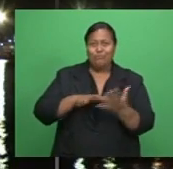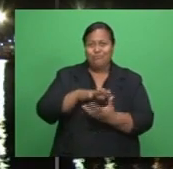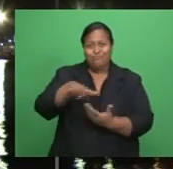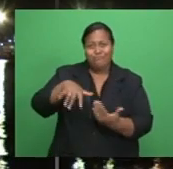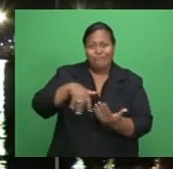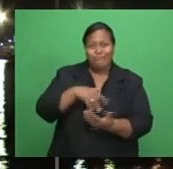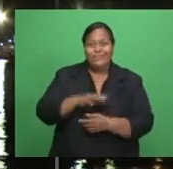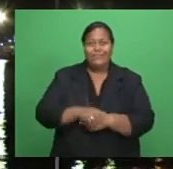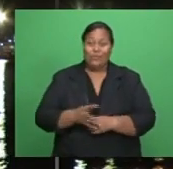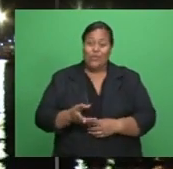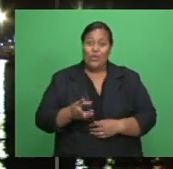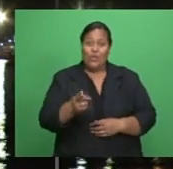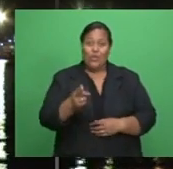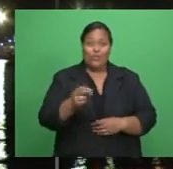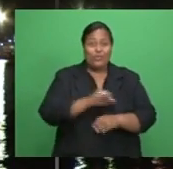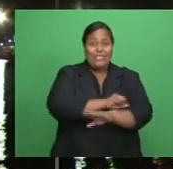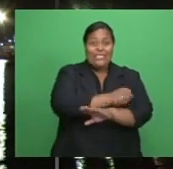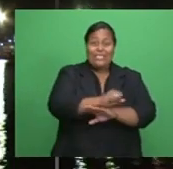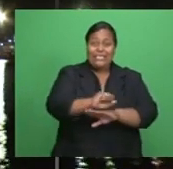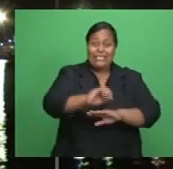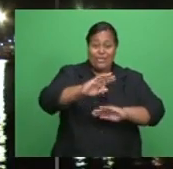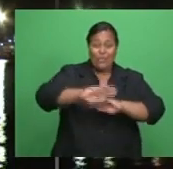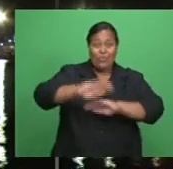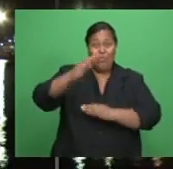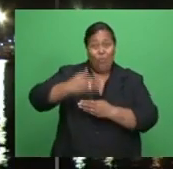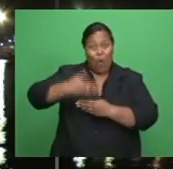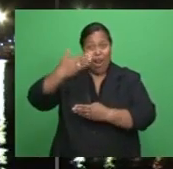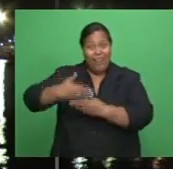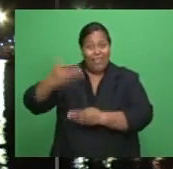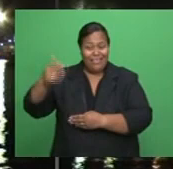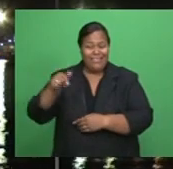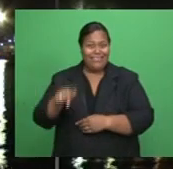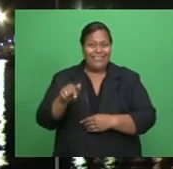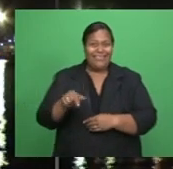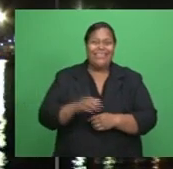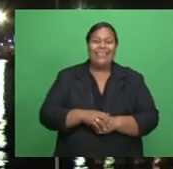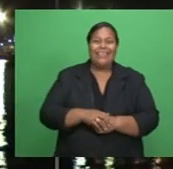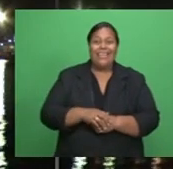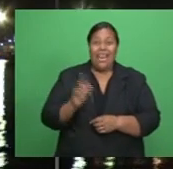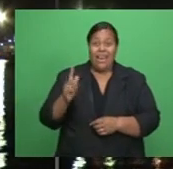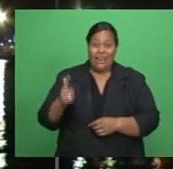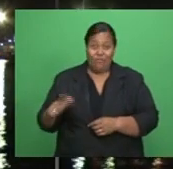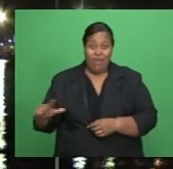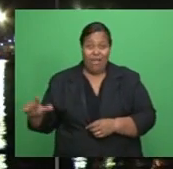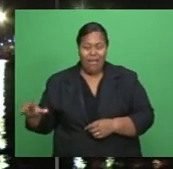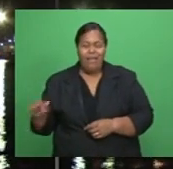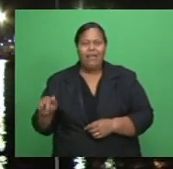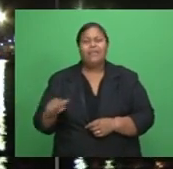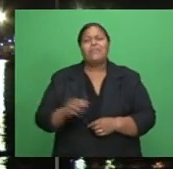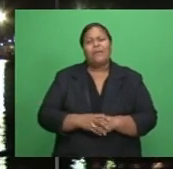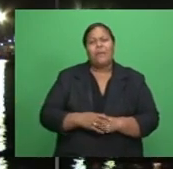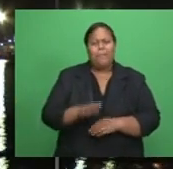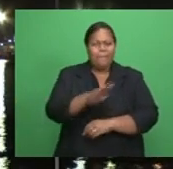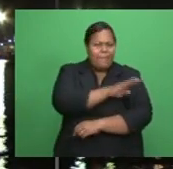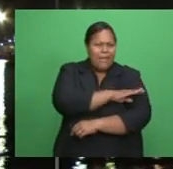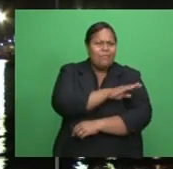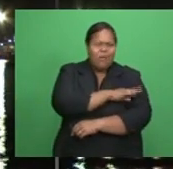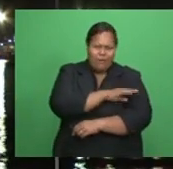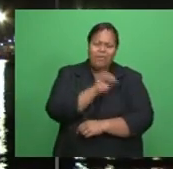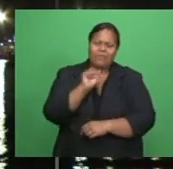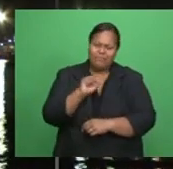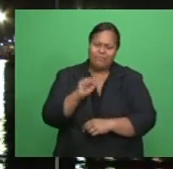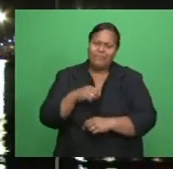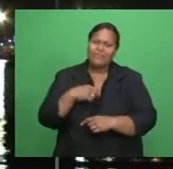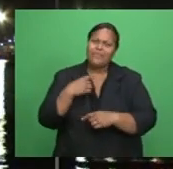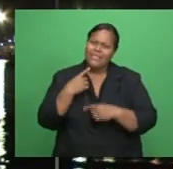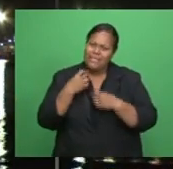commissioning a seawall and road in Toko village, Nasinu Ovalau, Bainimarama highlighted that a reliable transportation network links